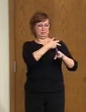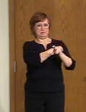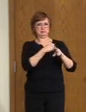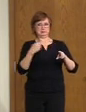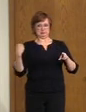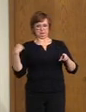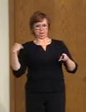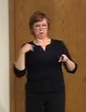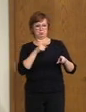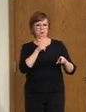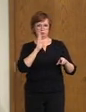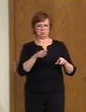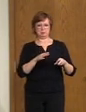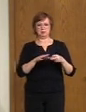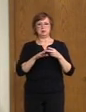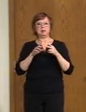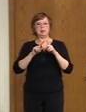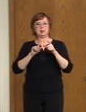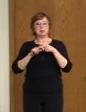second vaccinations.